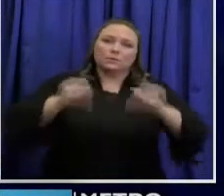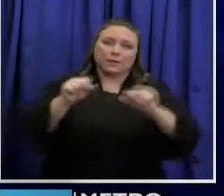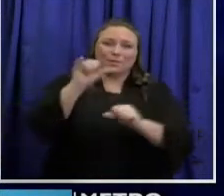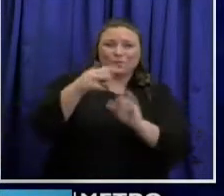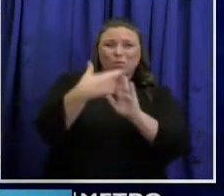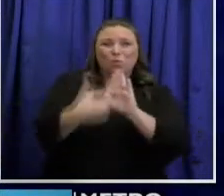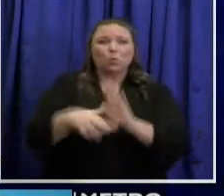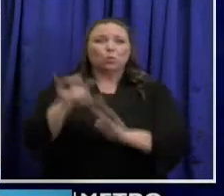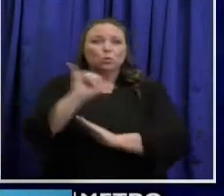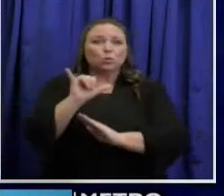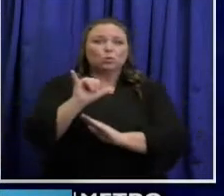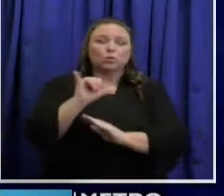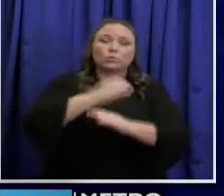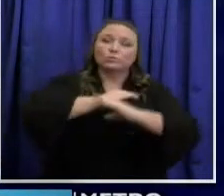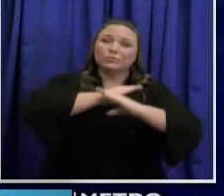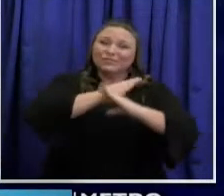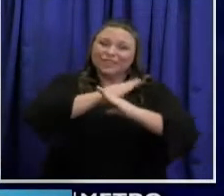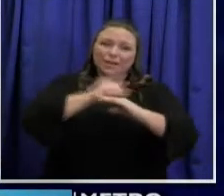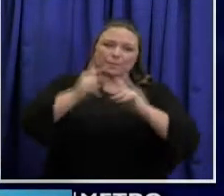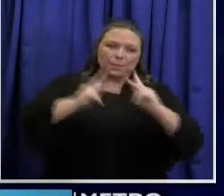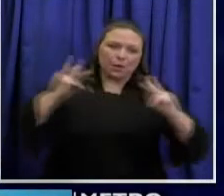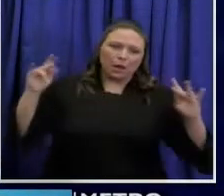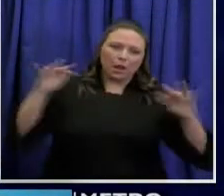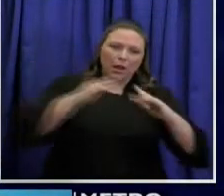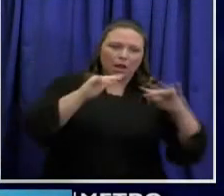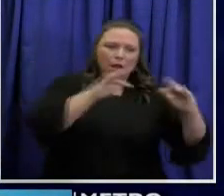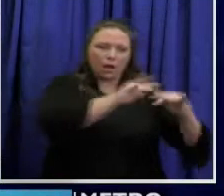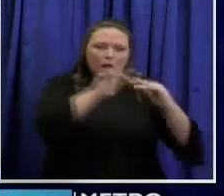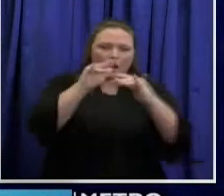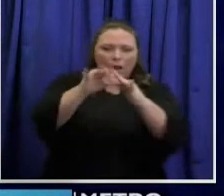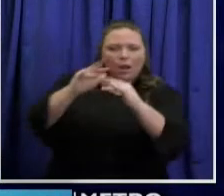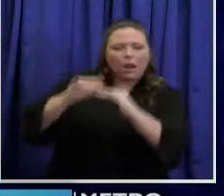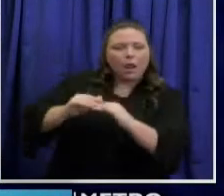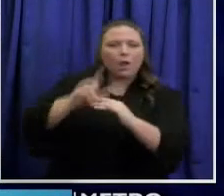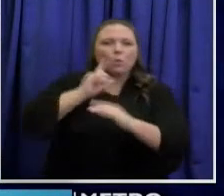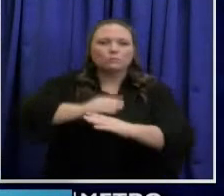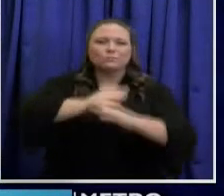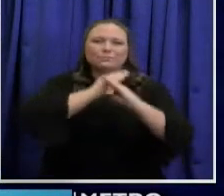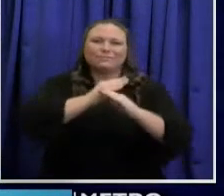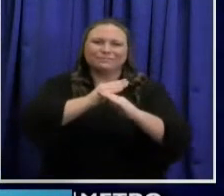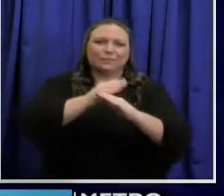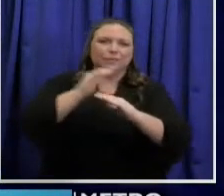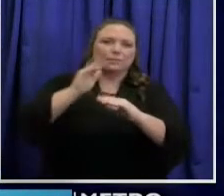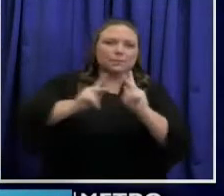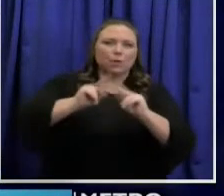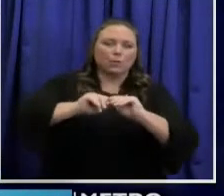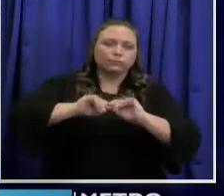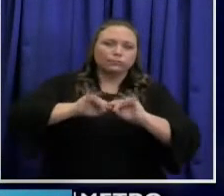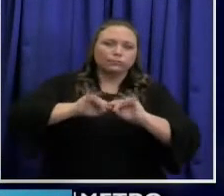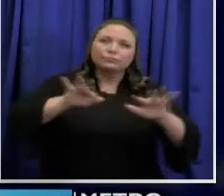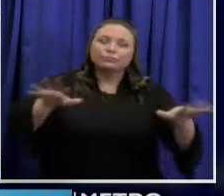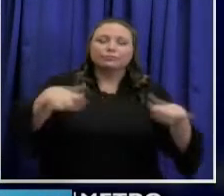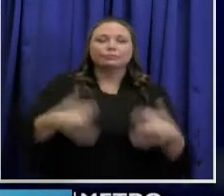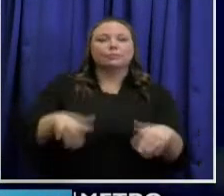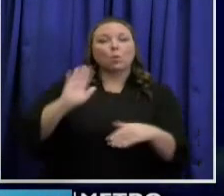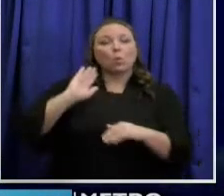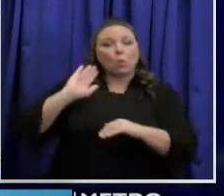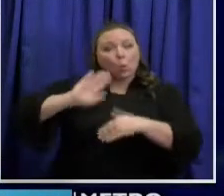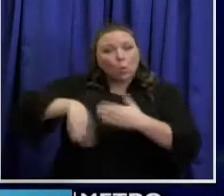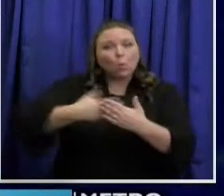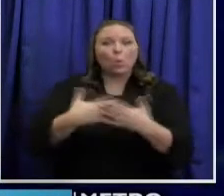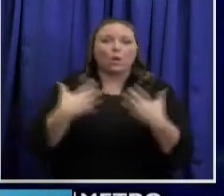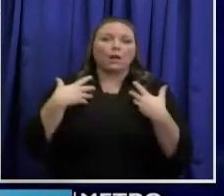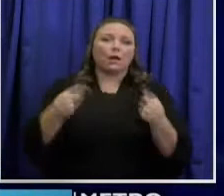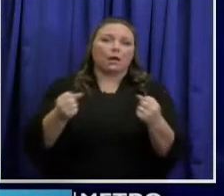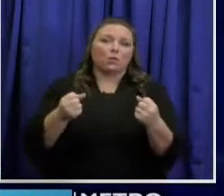8 to prevent clustering. This will limit the chance of super spreading. All public health authorities have strongly